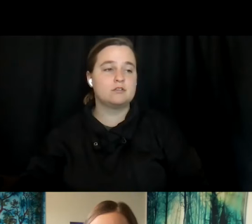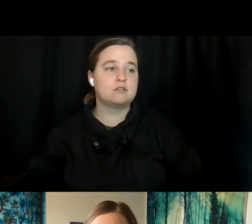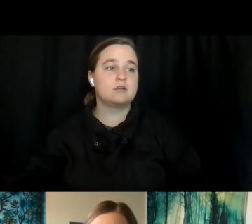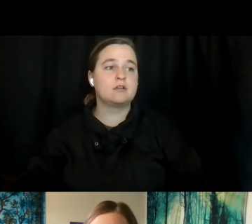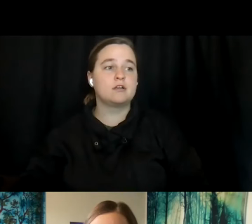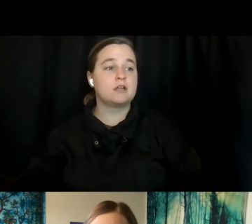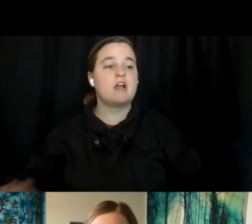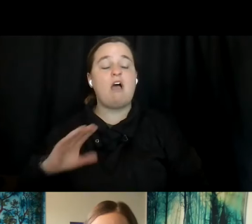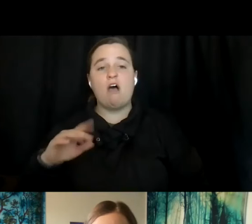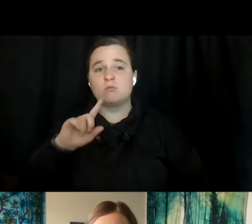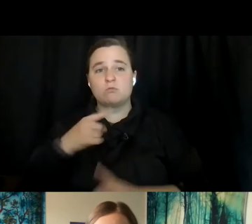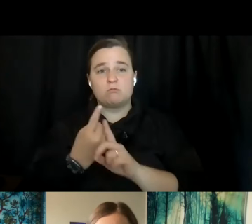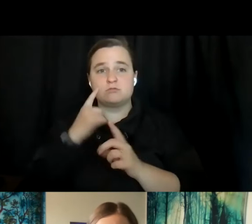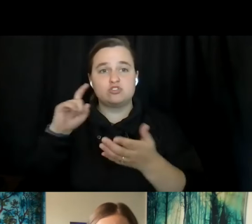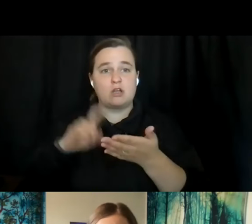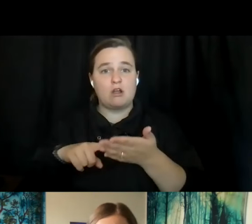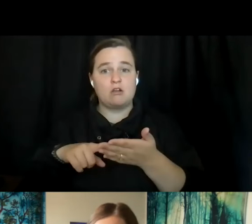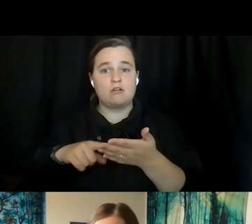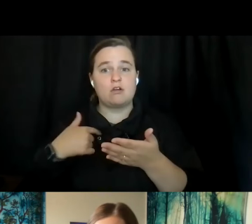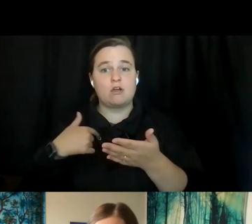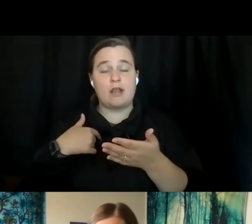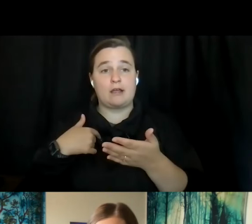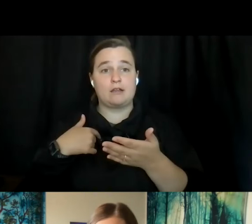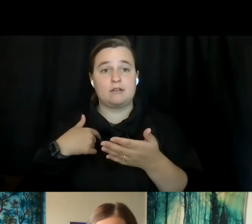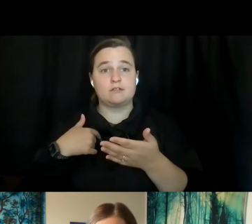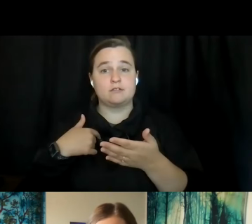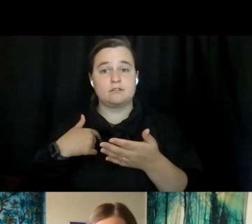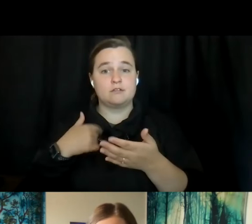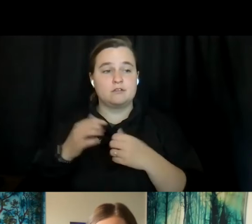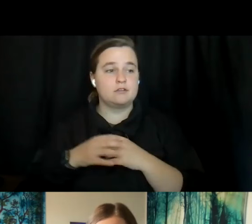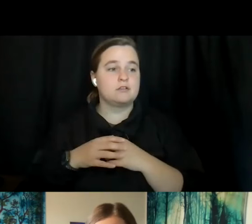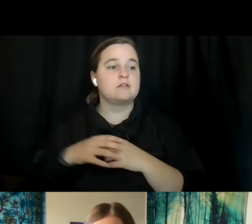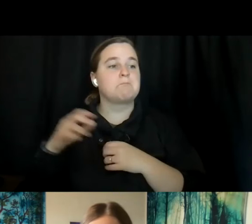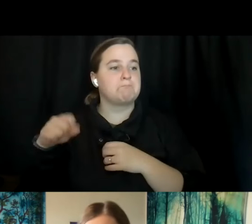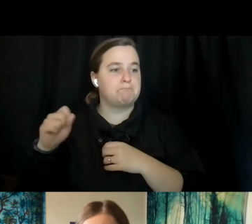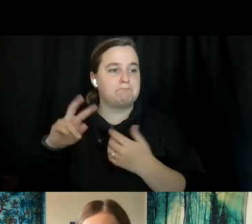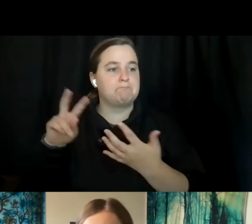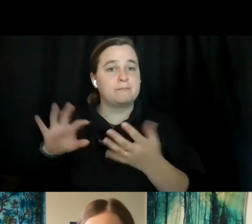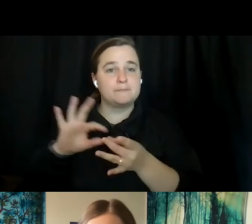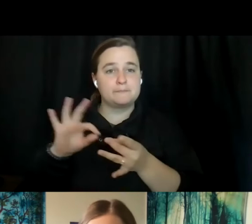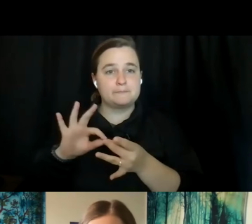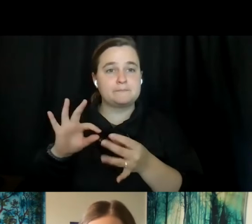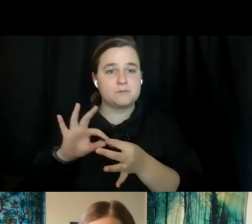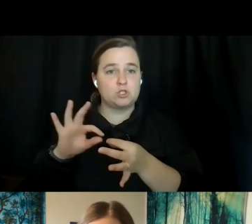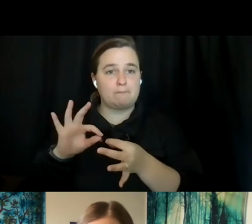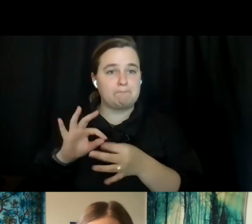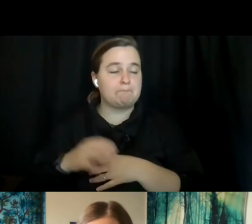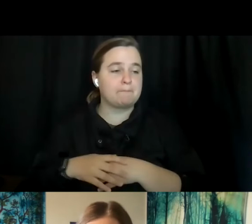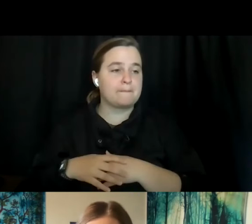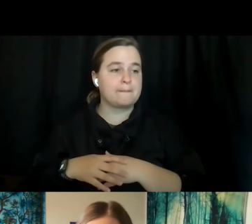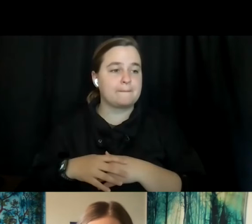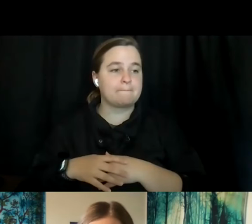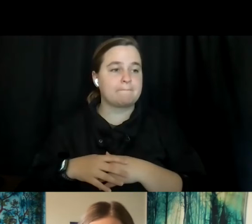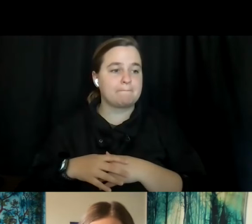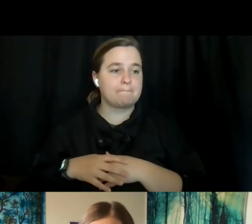And just acknowledging that when I'm speaking of, yeah, using the word